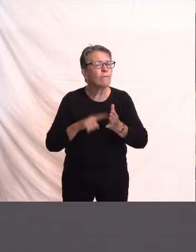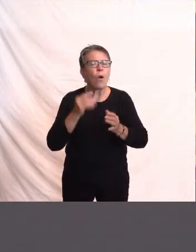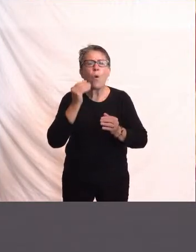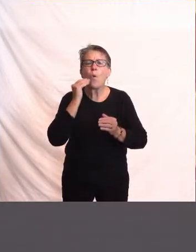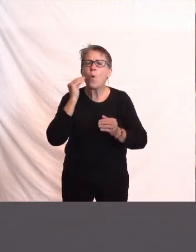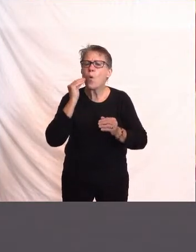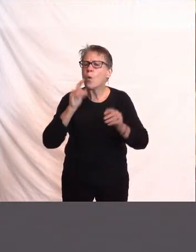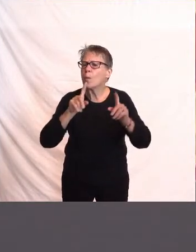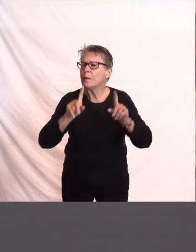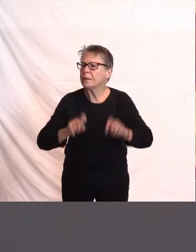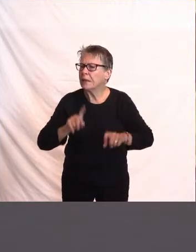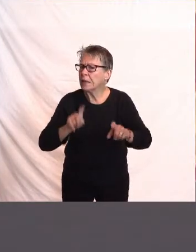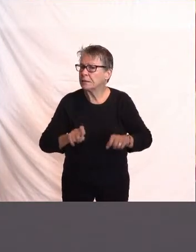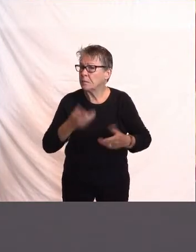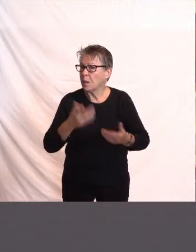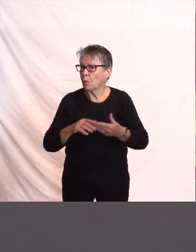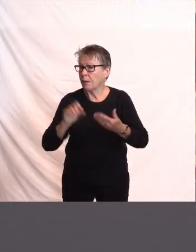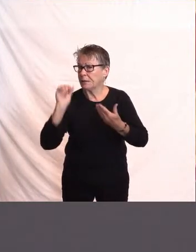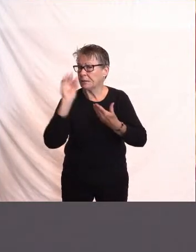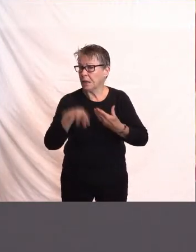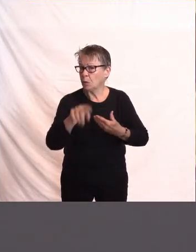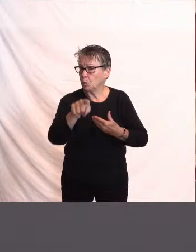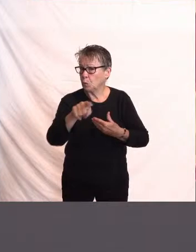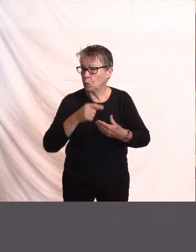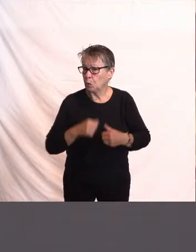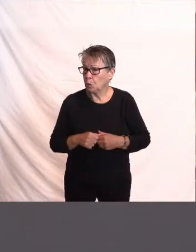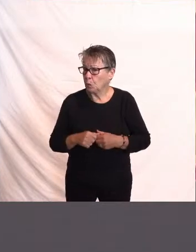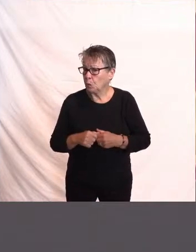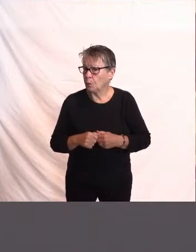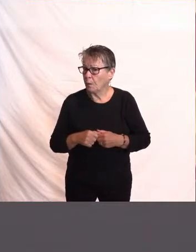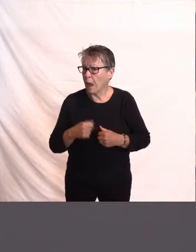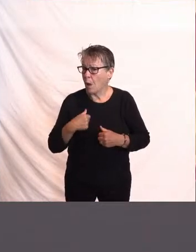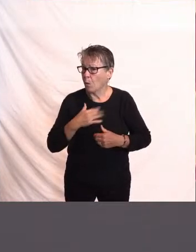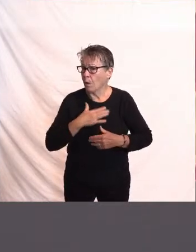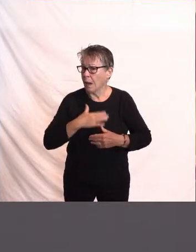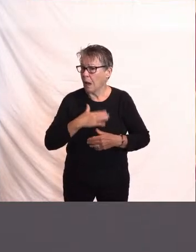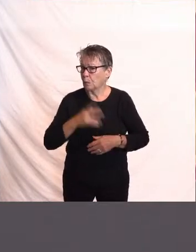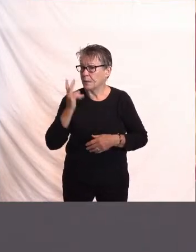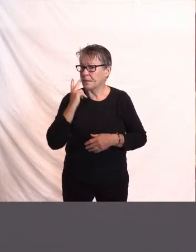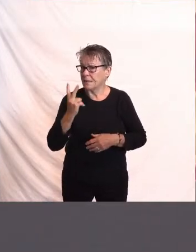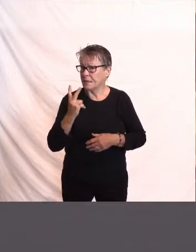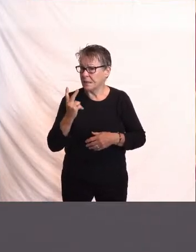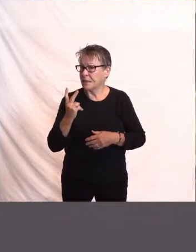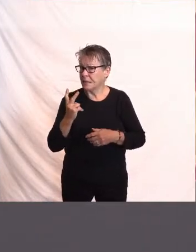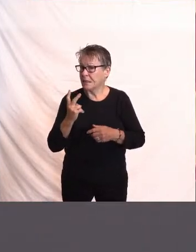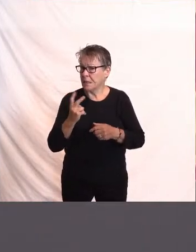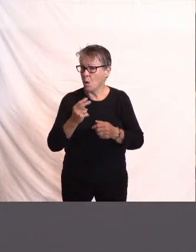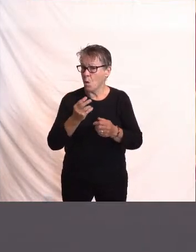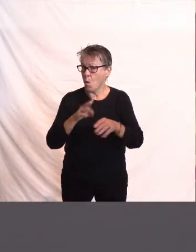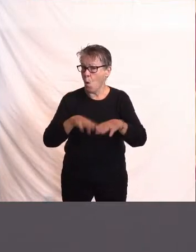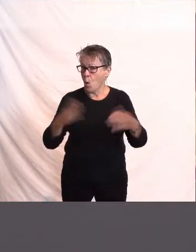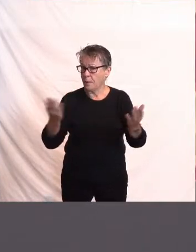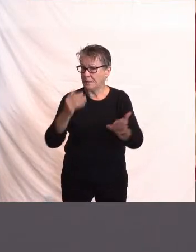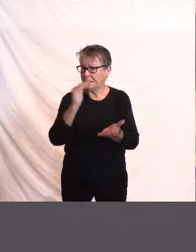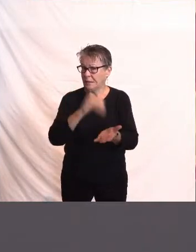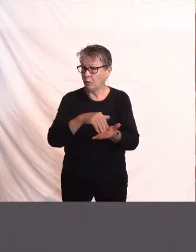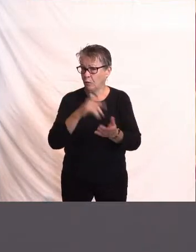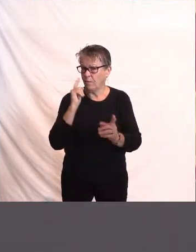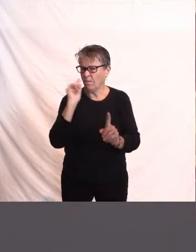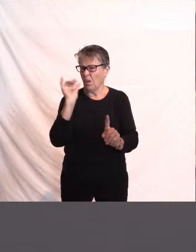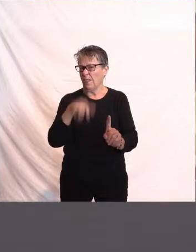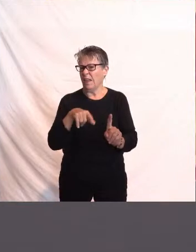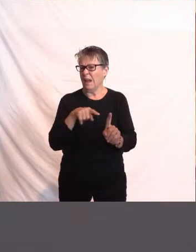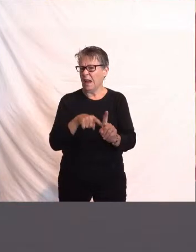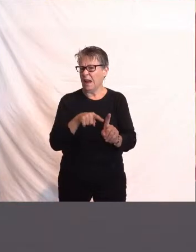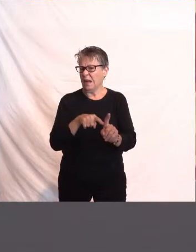open center in Mercer County. I think at this point we have 6 counties that do not have